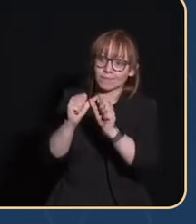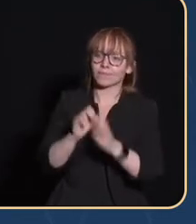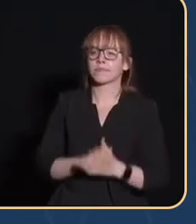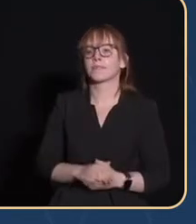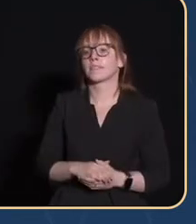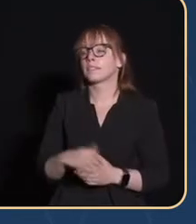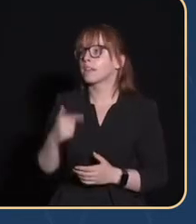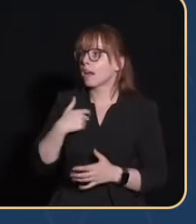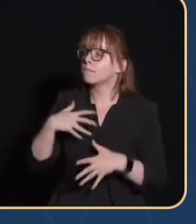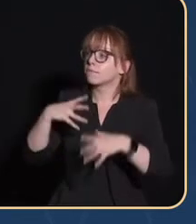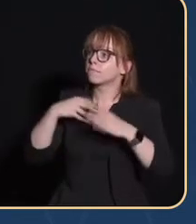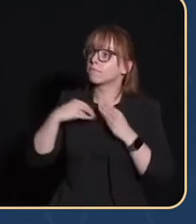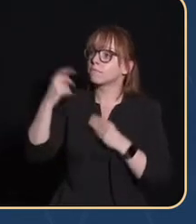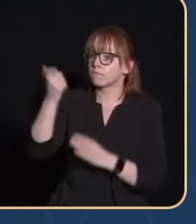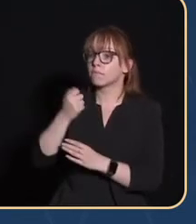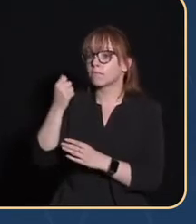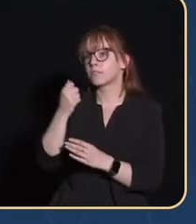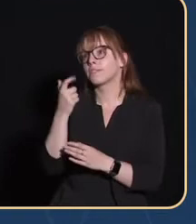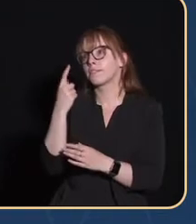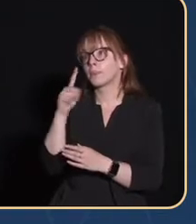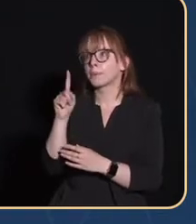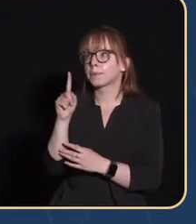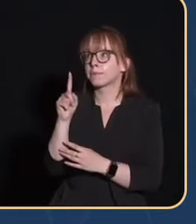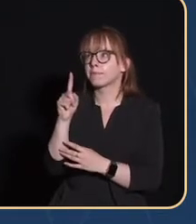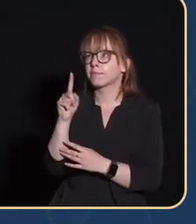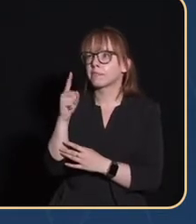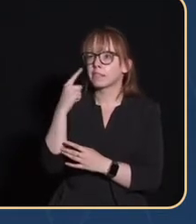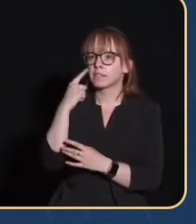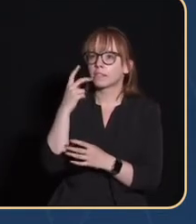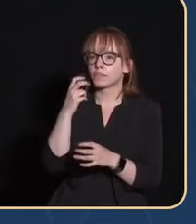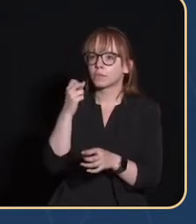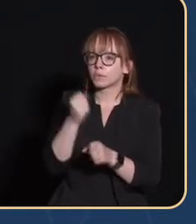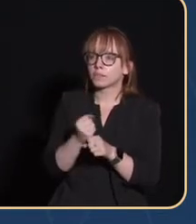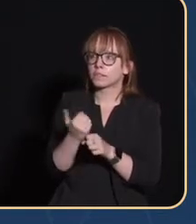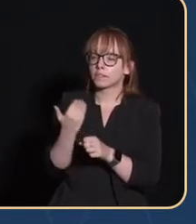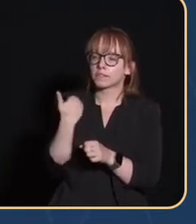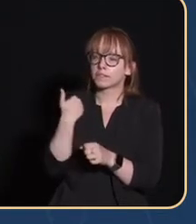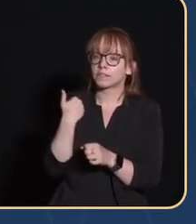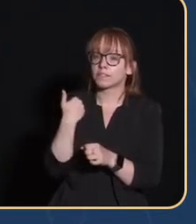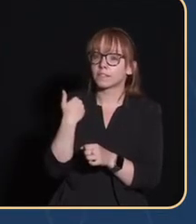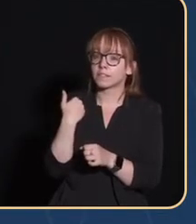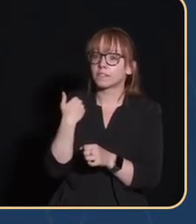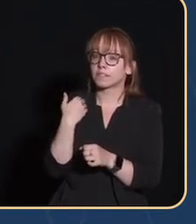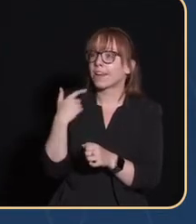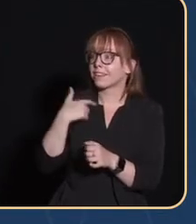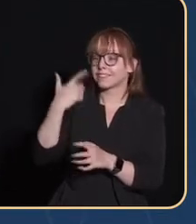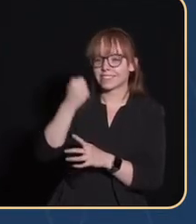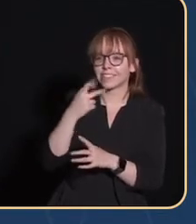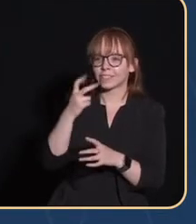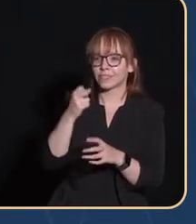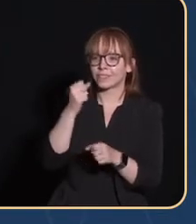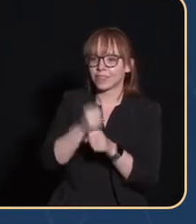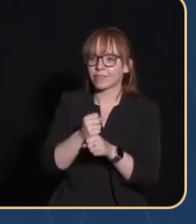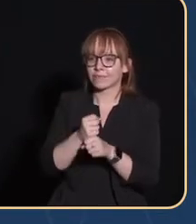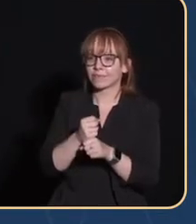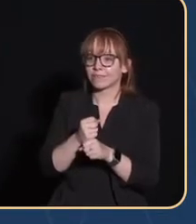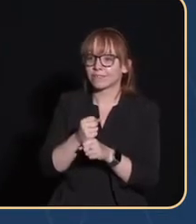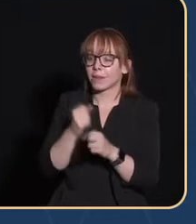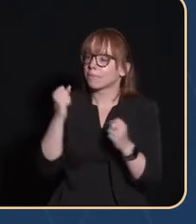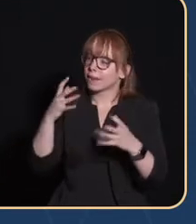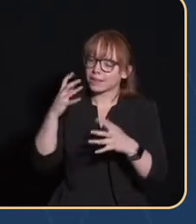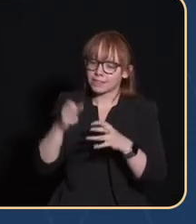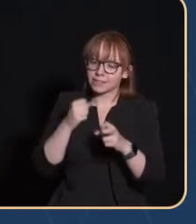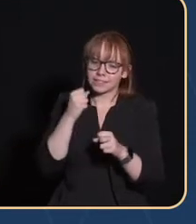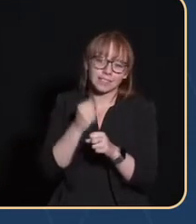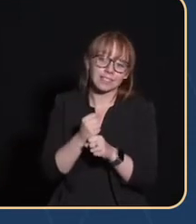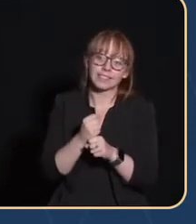receiving scholarships for the past 2 years. I've gotten scholarship 2 times now. All the years I got all the scholarships. That